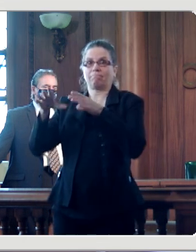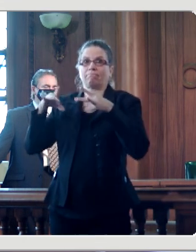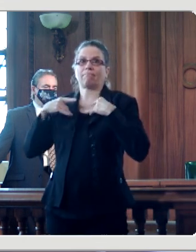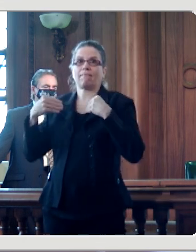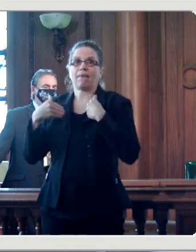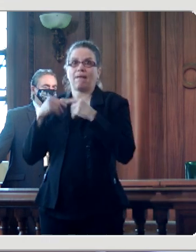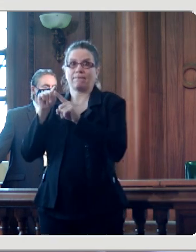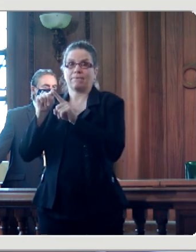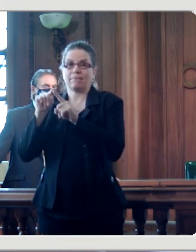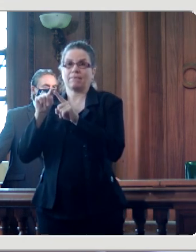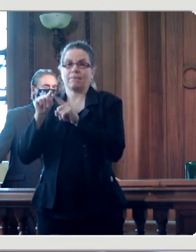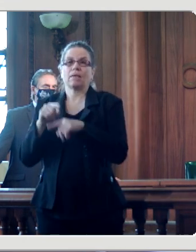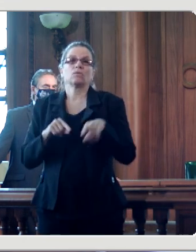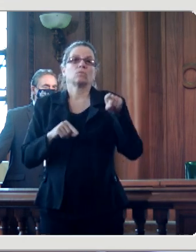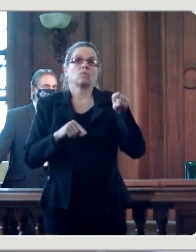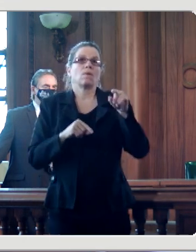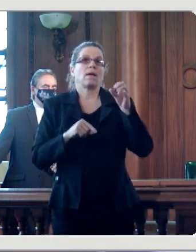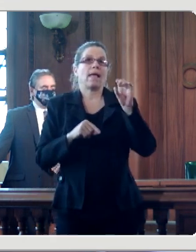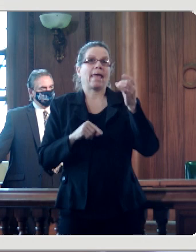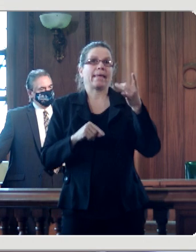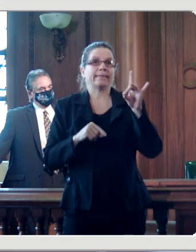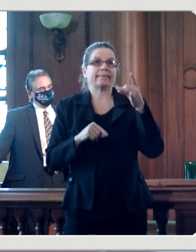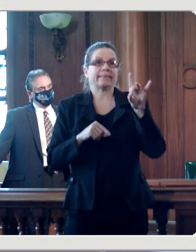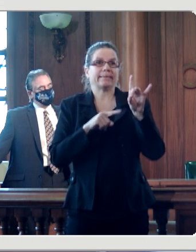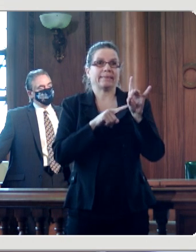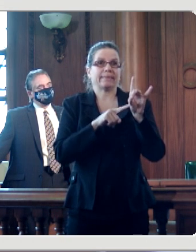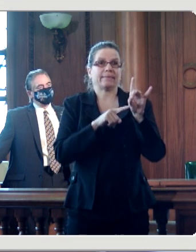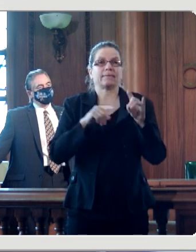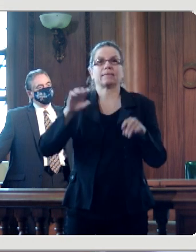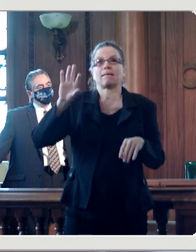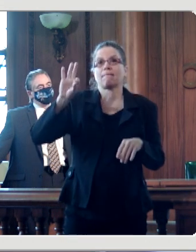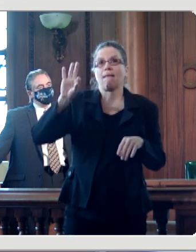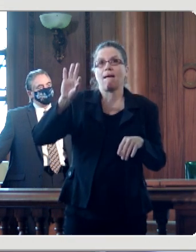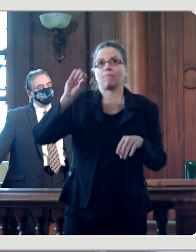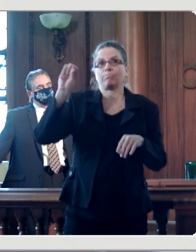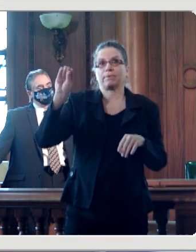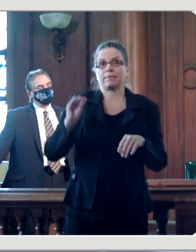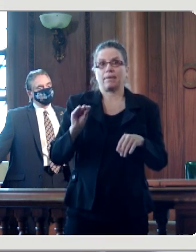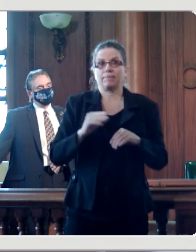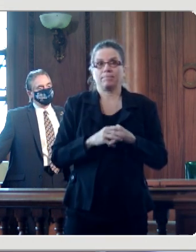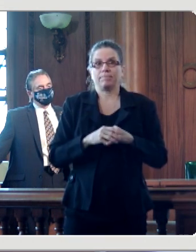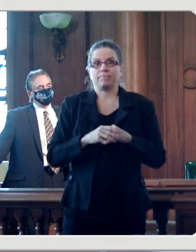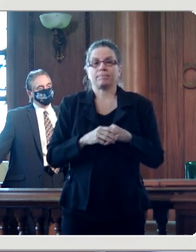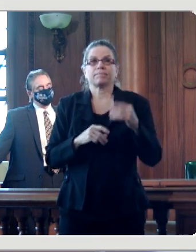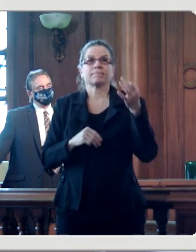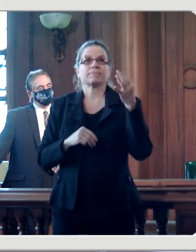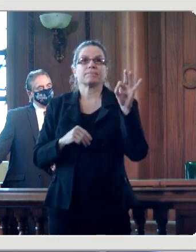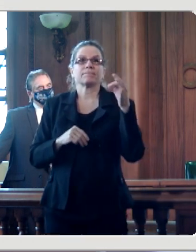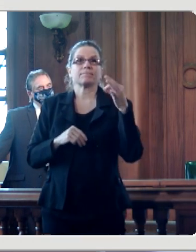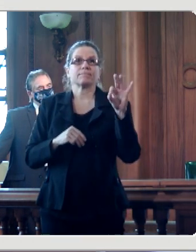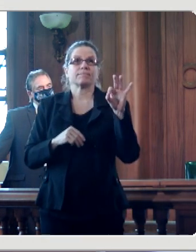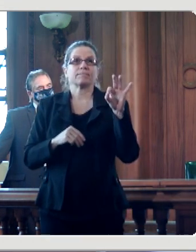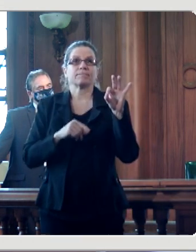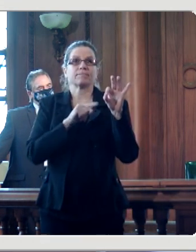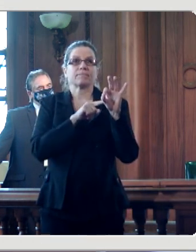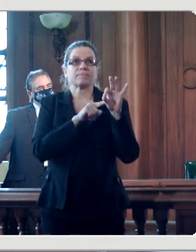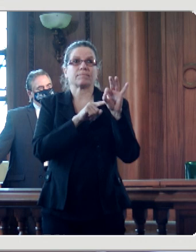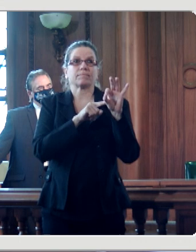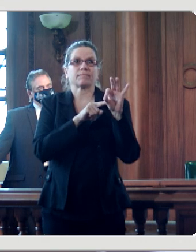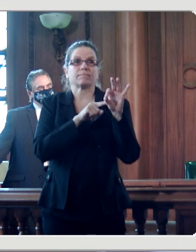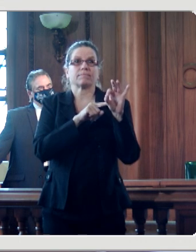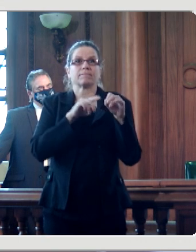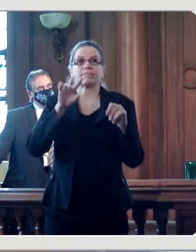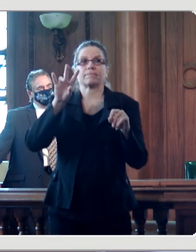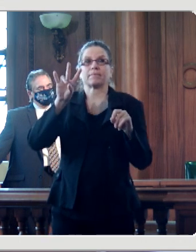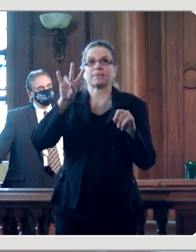01118, 87 cases, 9%. 01119, 64,